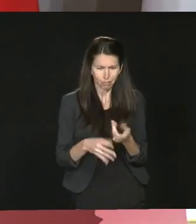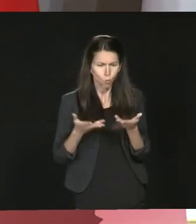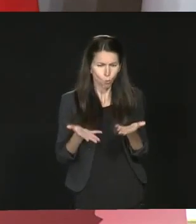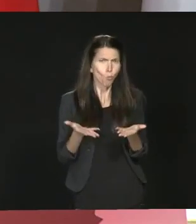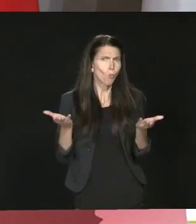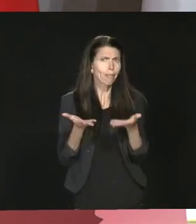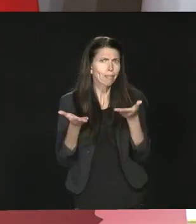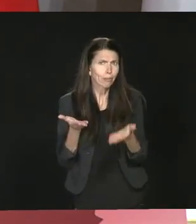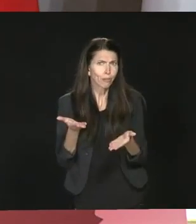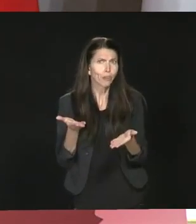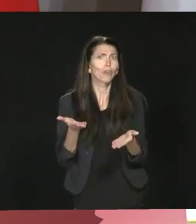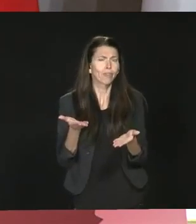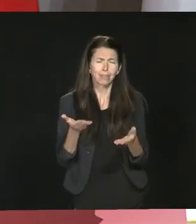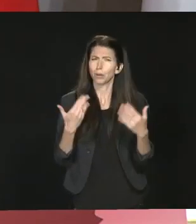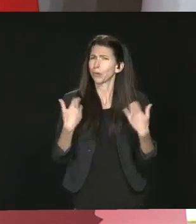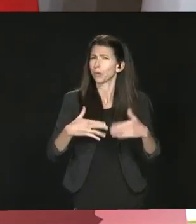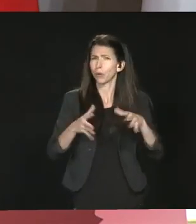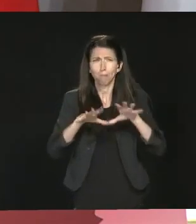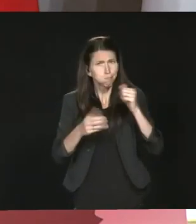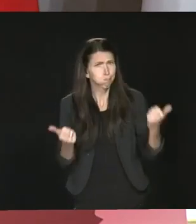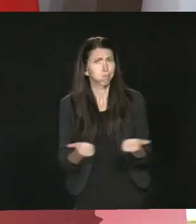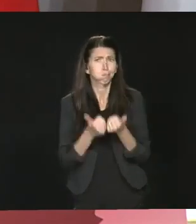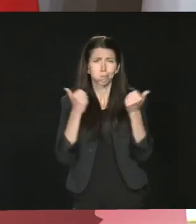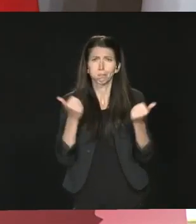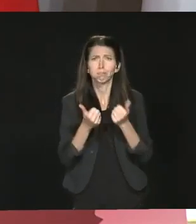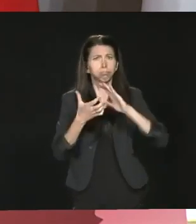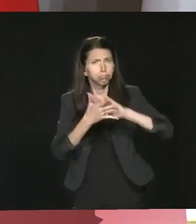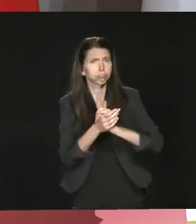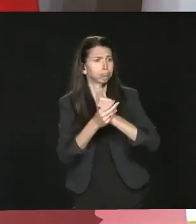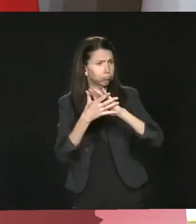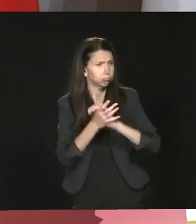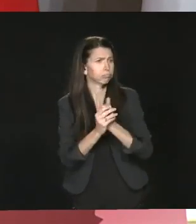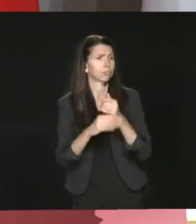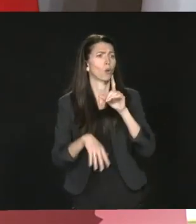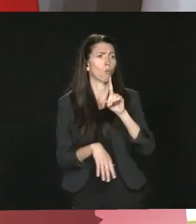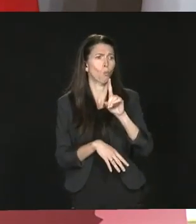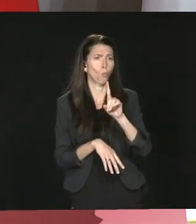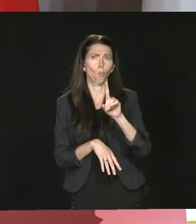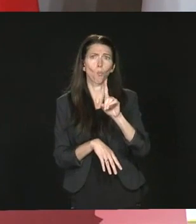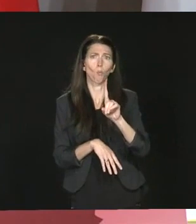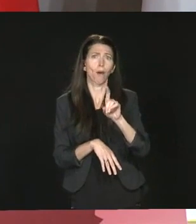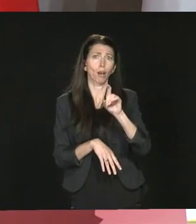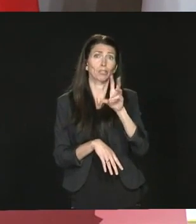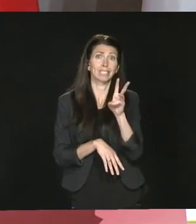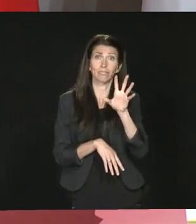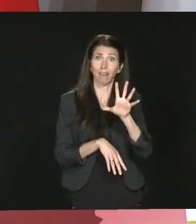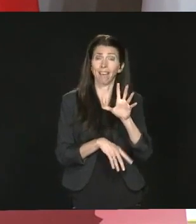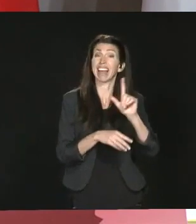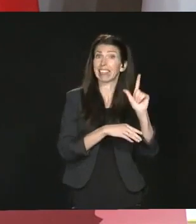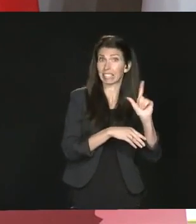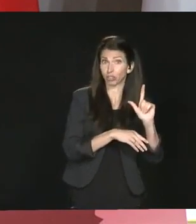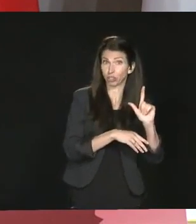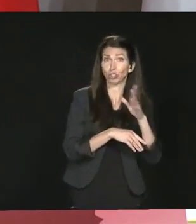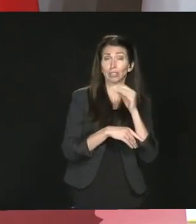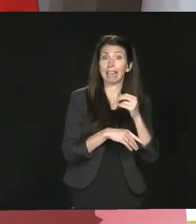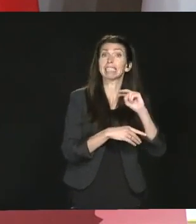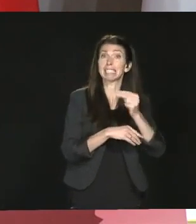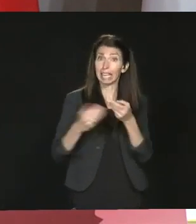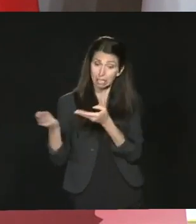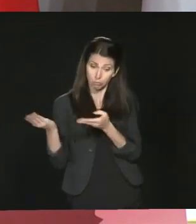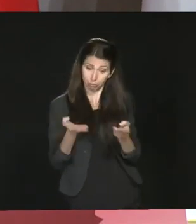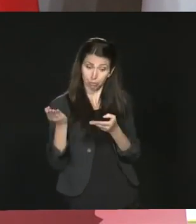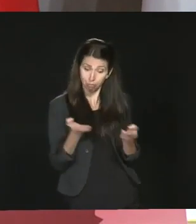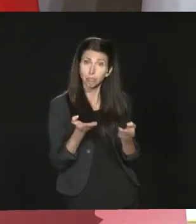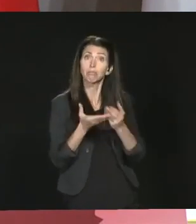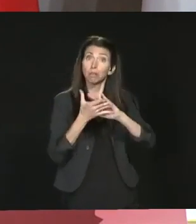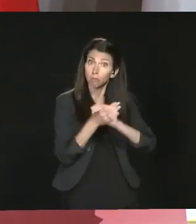sanitizer. A second ship carrying 32 shipping containers of hand sanitizer is scheduled to arrive in